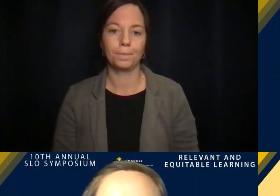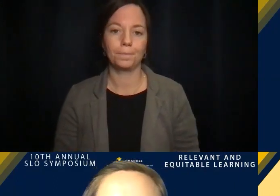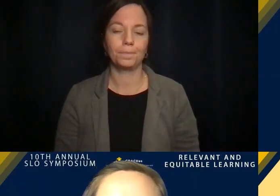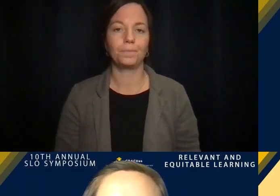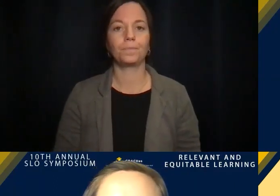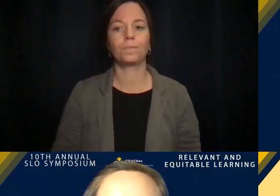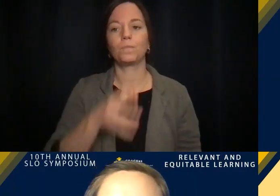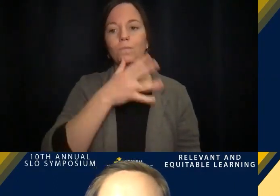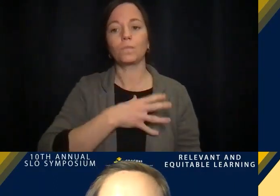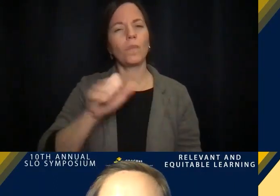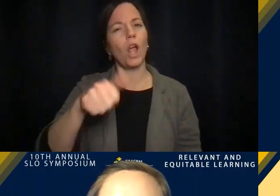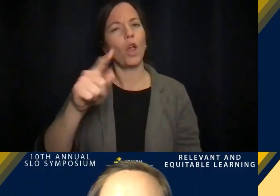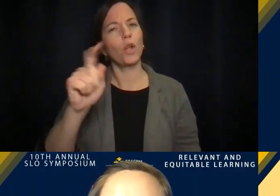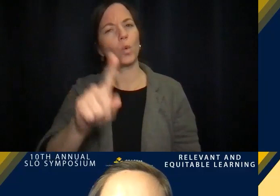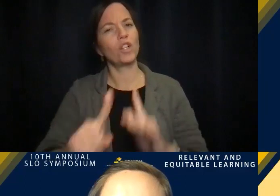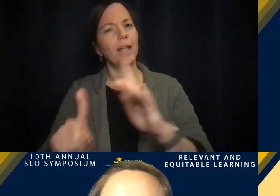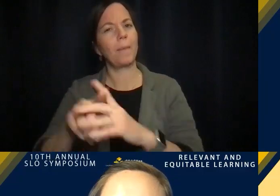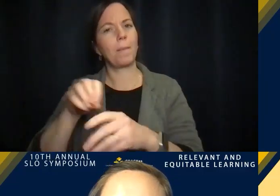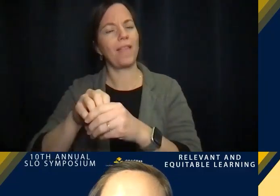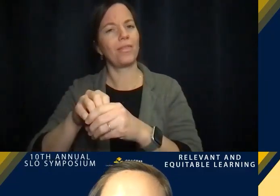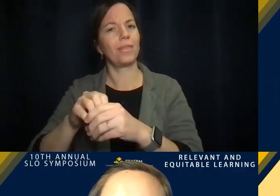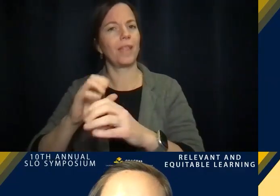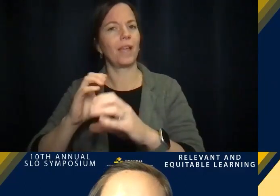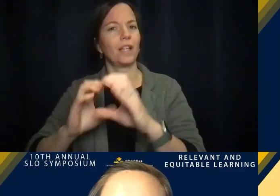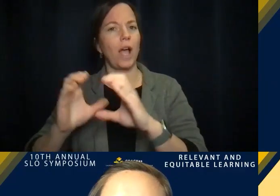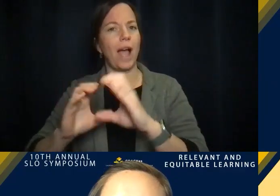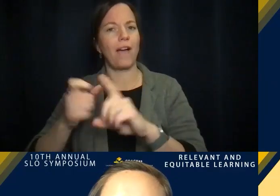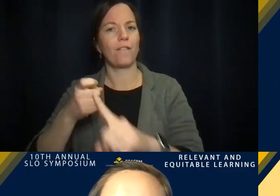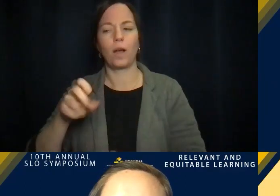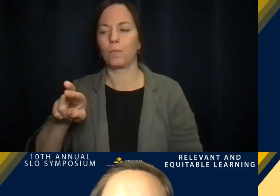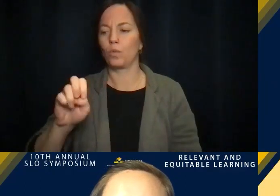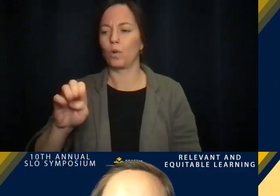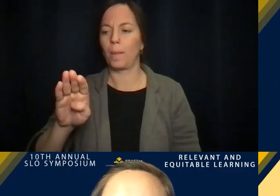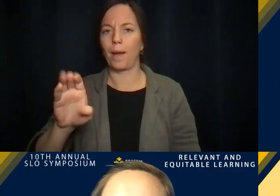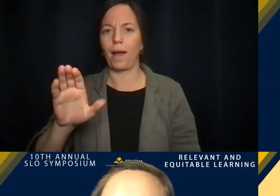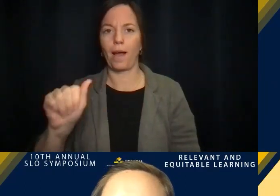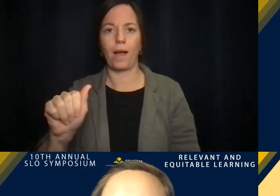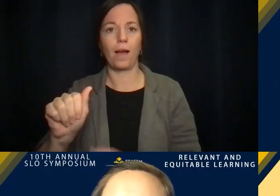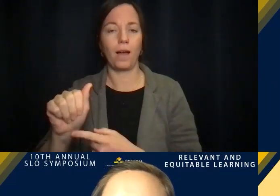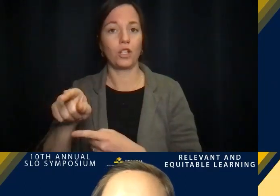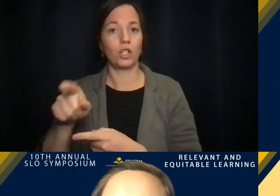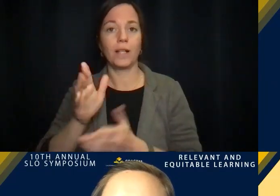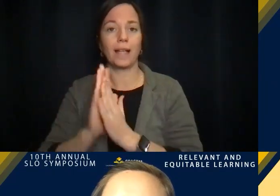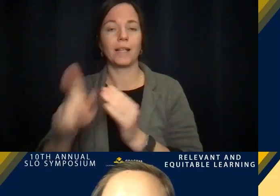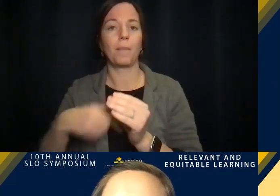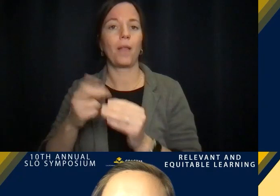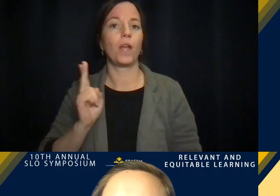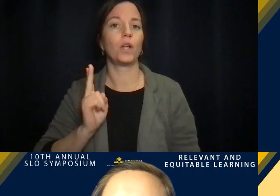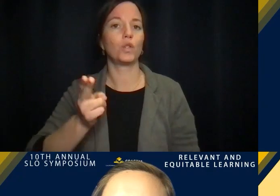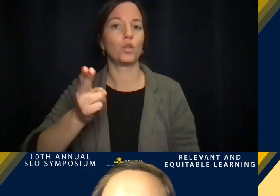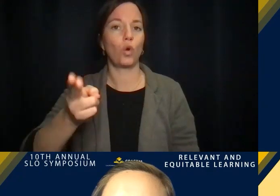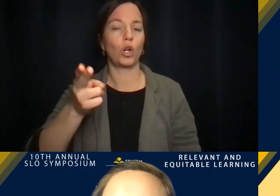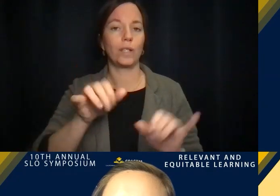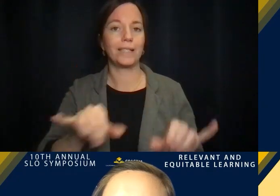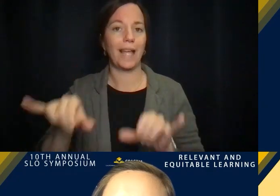I have another question that popped up in the chat, and it came from Rebecca. She was asking about the historical standards